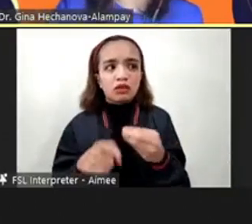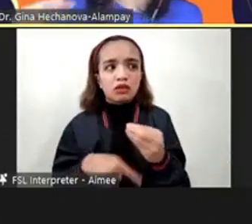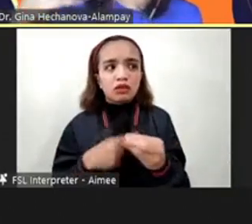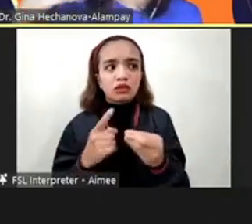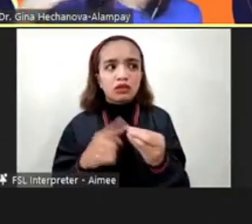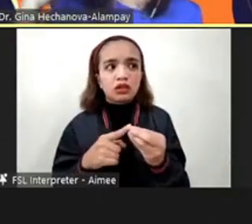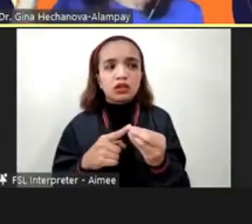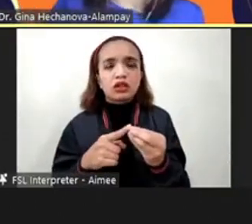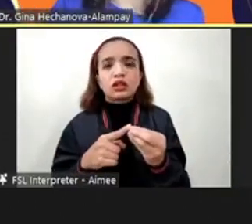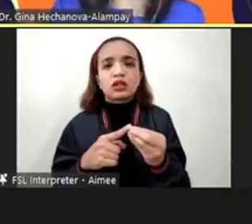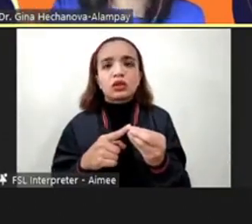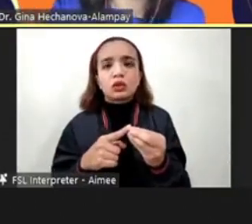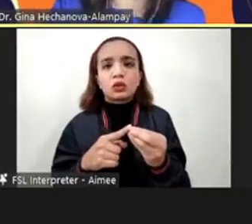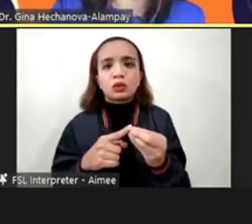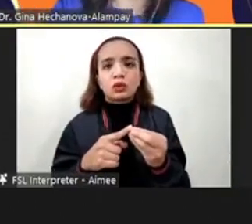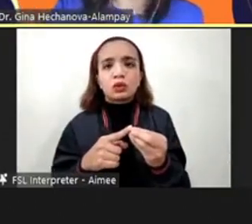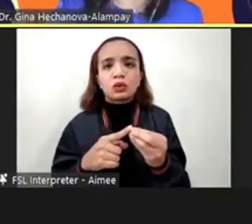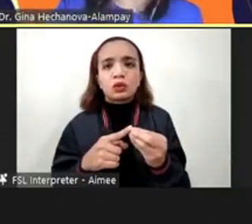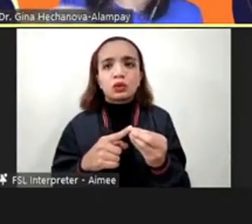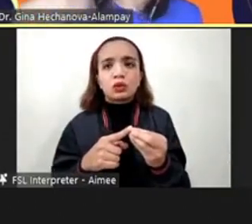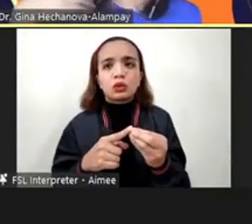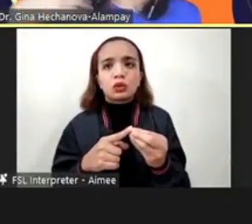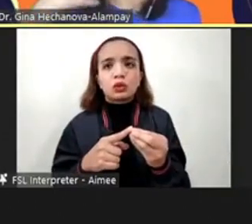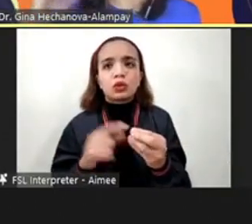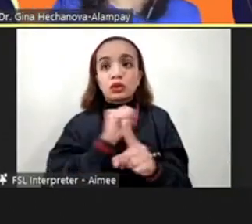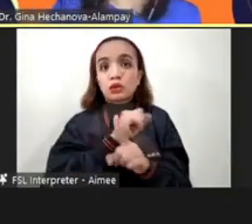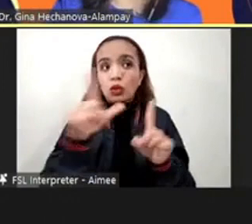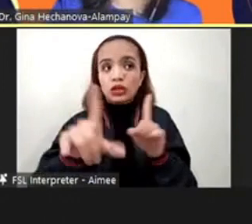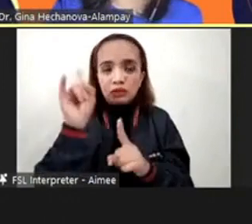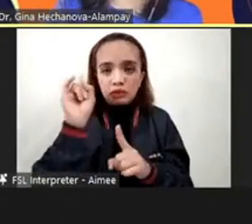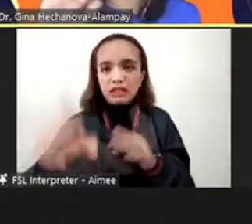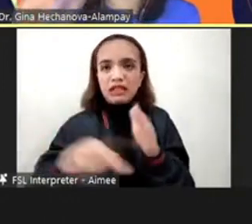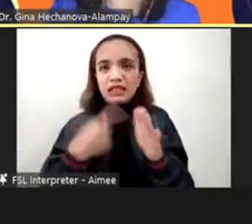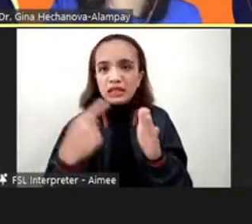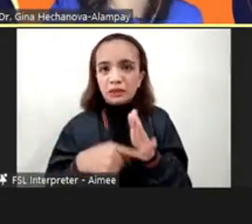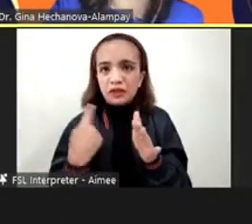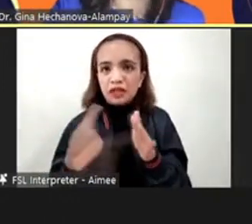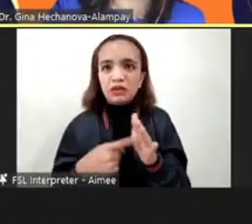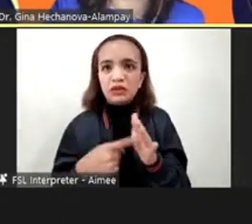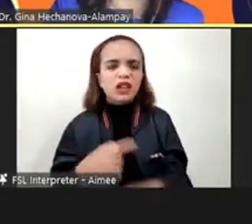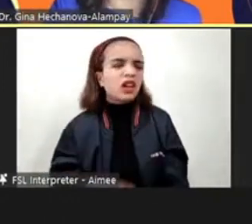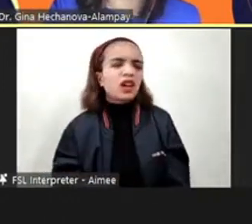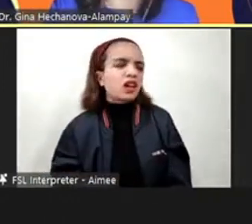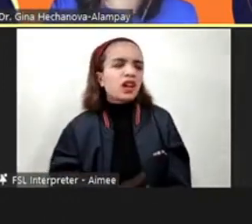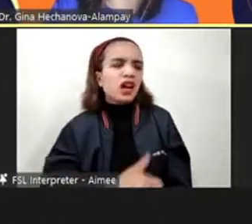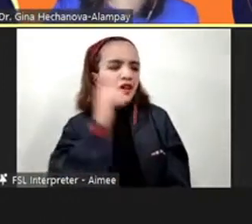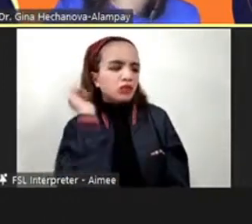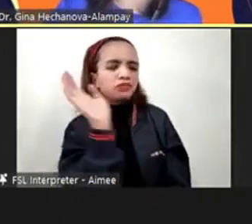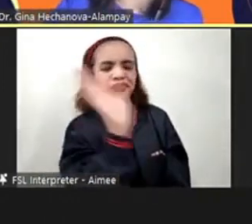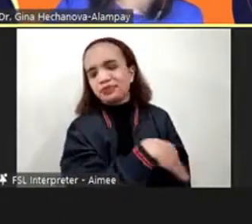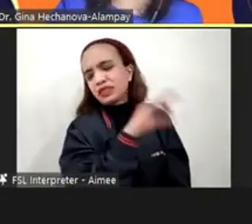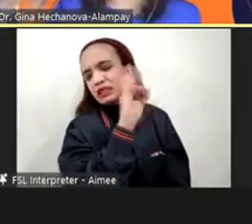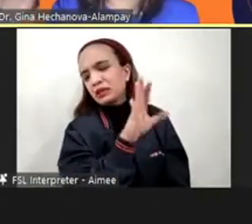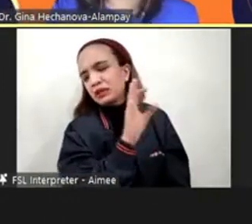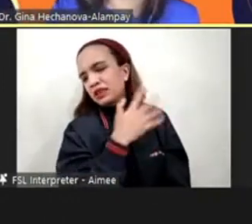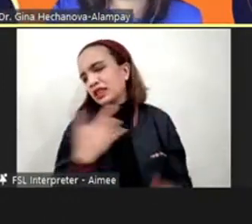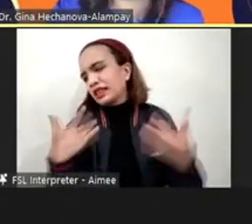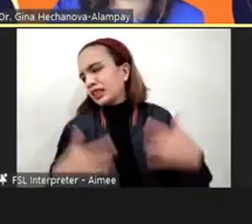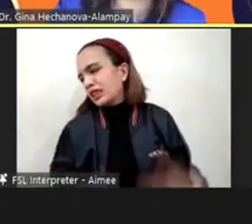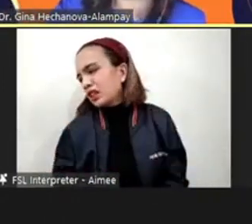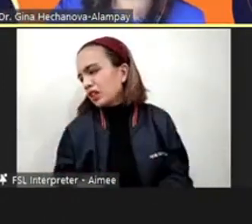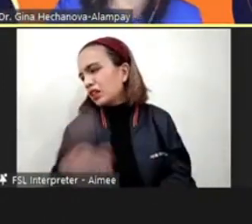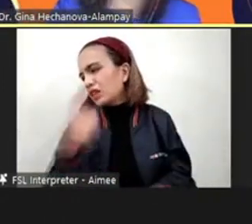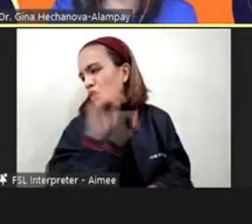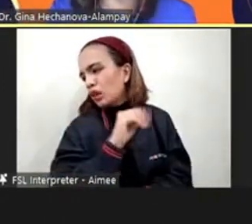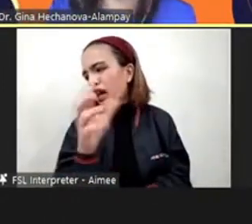deaths, or whether it's in social media. Minsan, I hear people saying, ayoko muna mag-Facebook kasi nakaka-depress, puro deaths yung nakikita